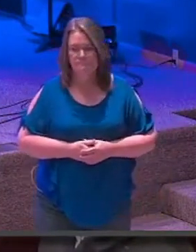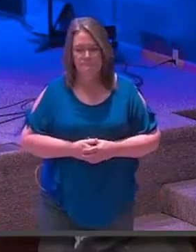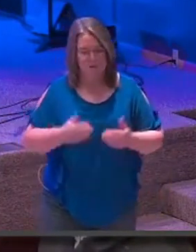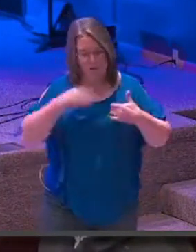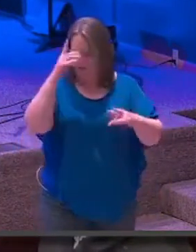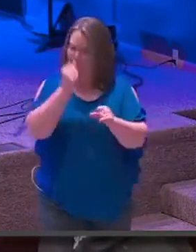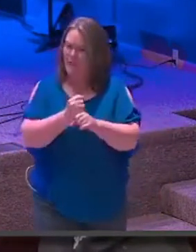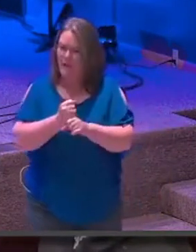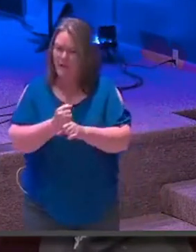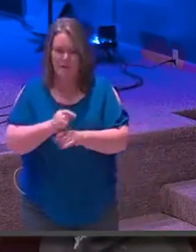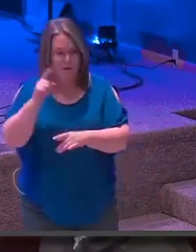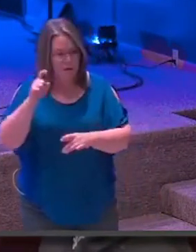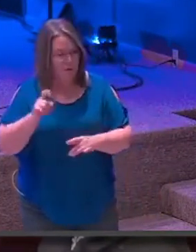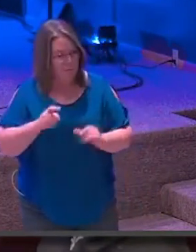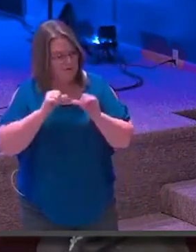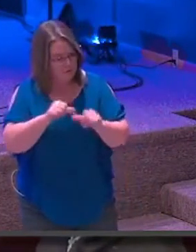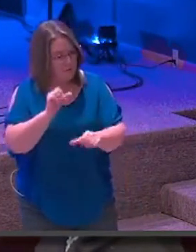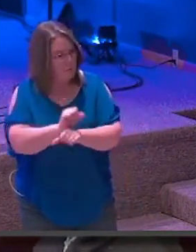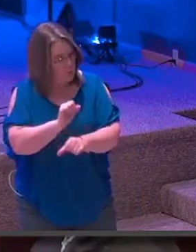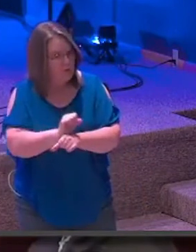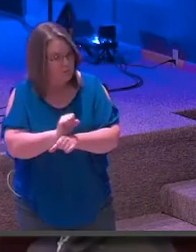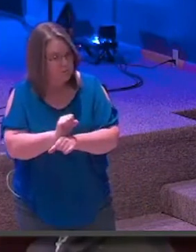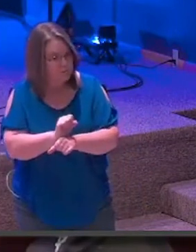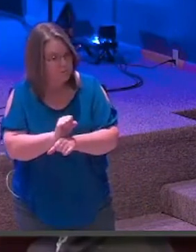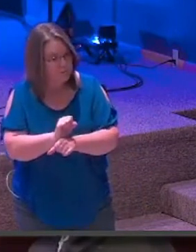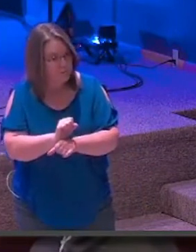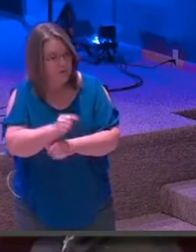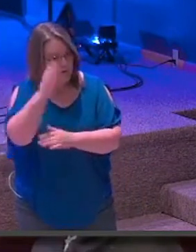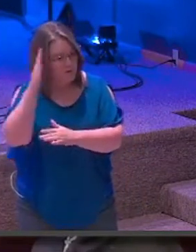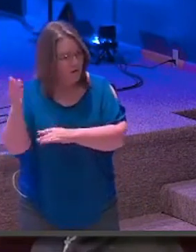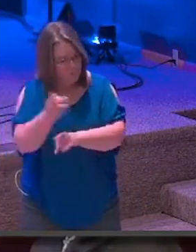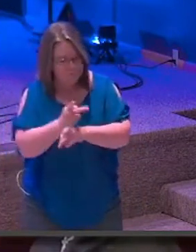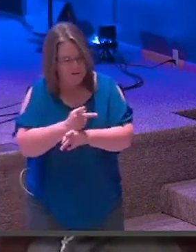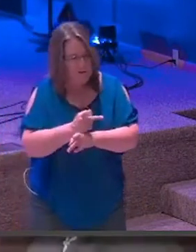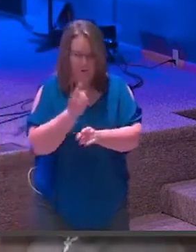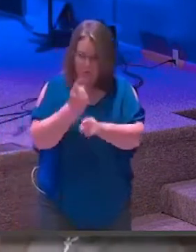keep working. God will provide, won't He?